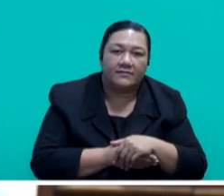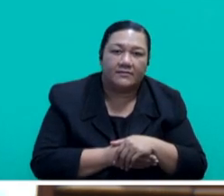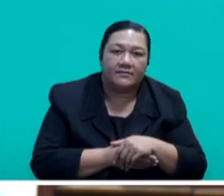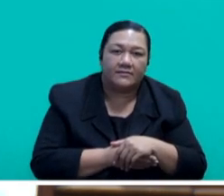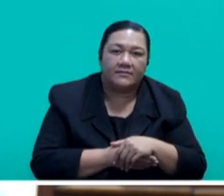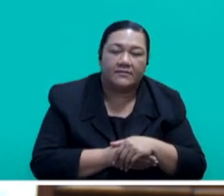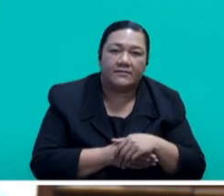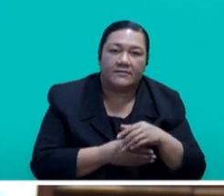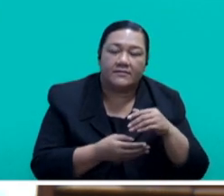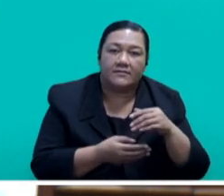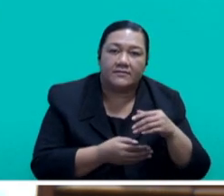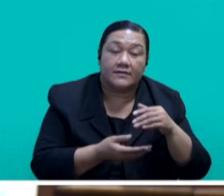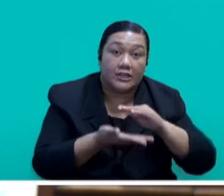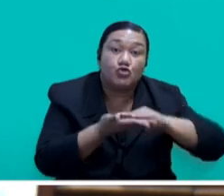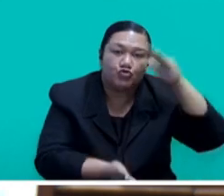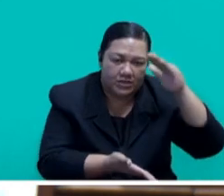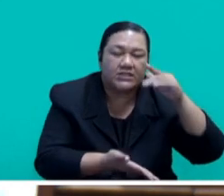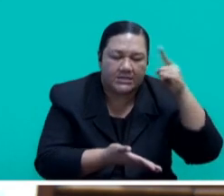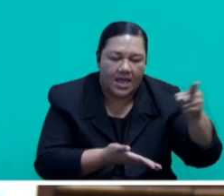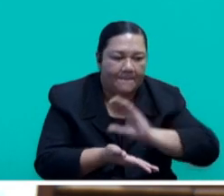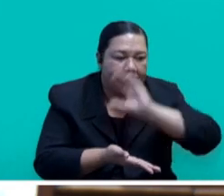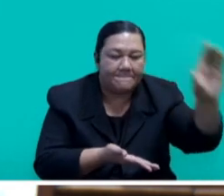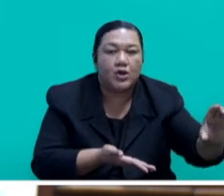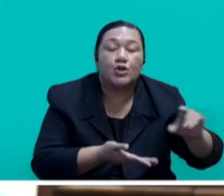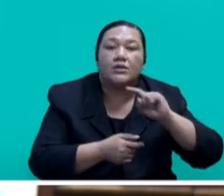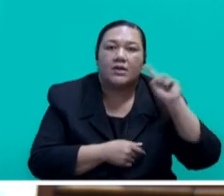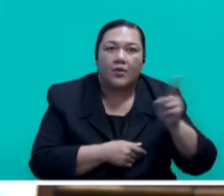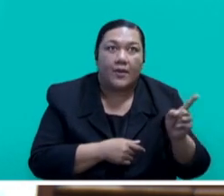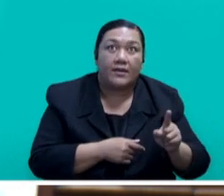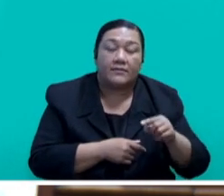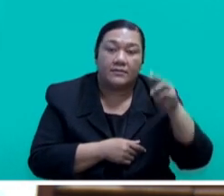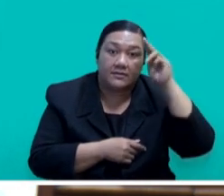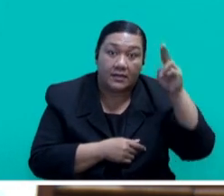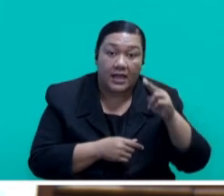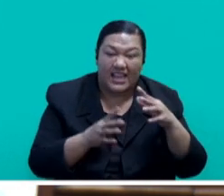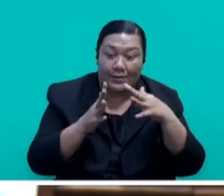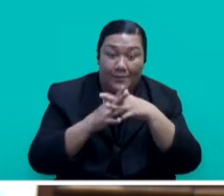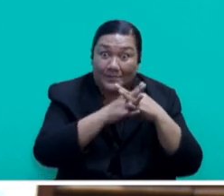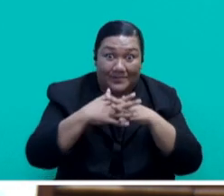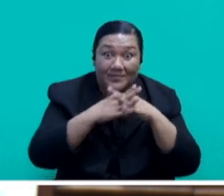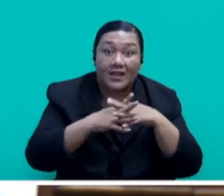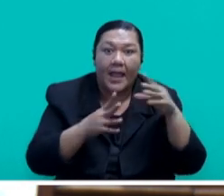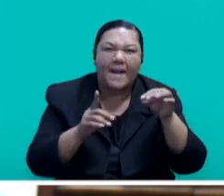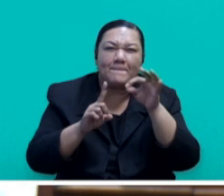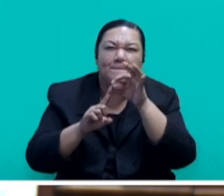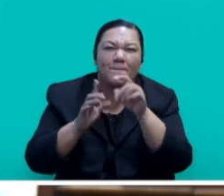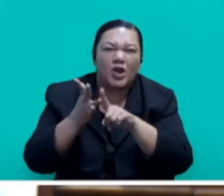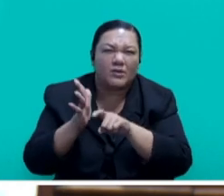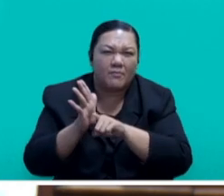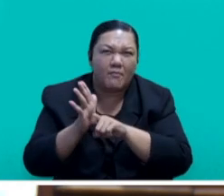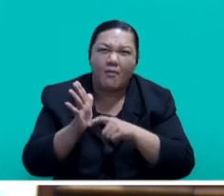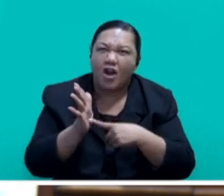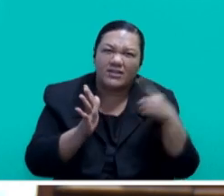The increase is to support the reopening of our missions in Washington, D.C., Port Moresby, Kuala Lumpur,